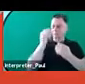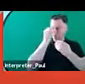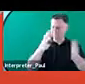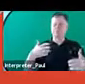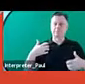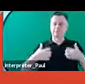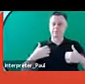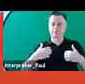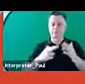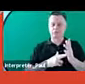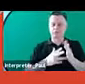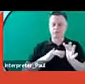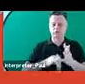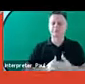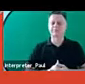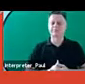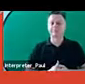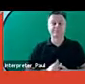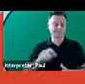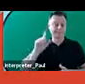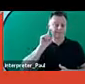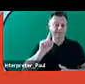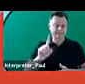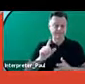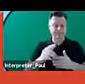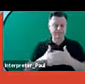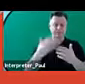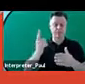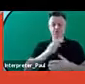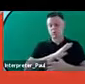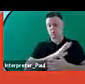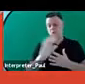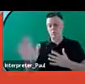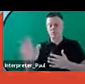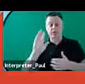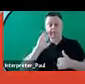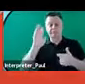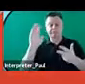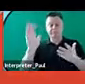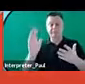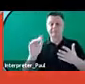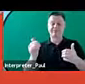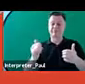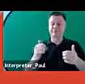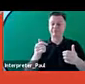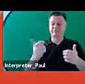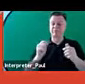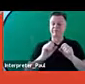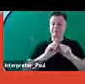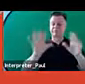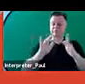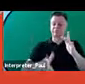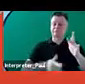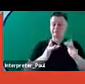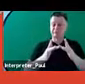exciting news. All of yesterday, so day one of Pathways 15 presentations are already available online, the